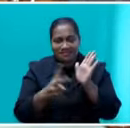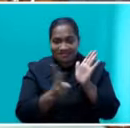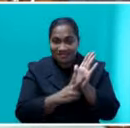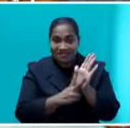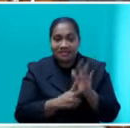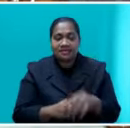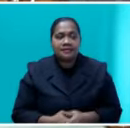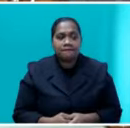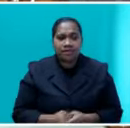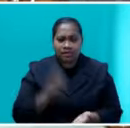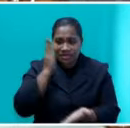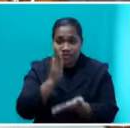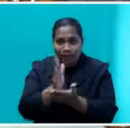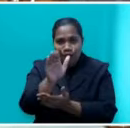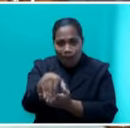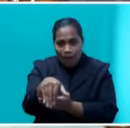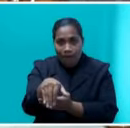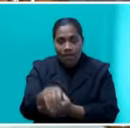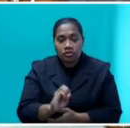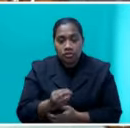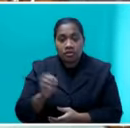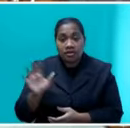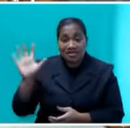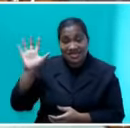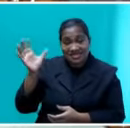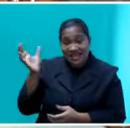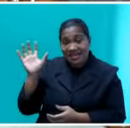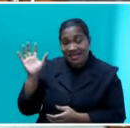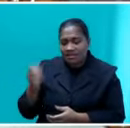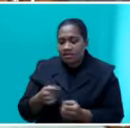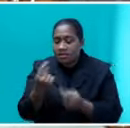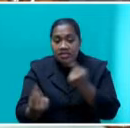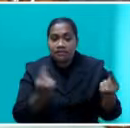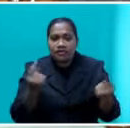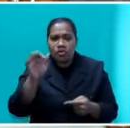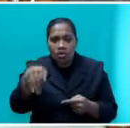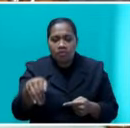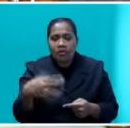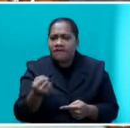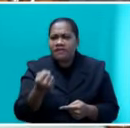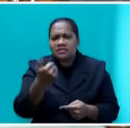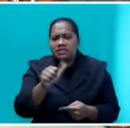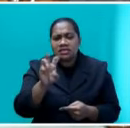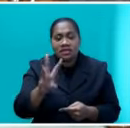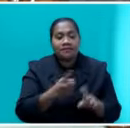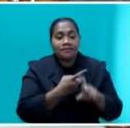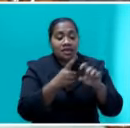And direct-to-home, in other words, satellite dishes in individual homes or halls, we have 63. Kiowa,